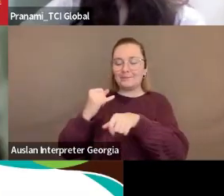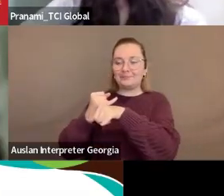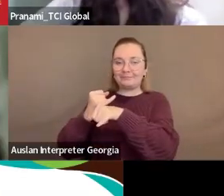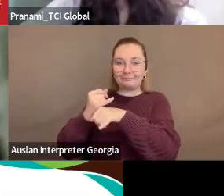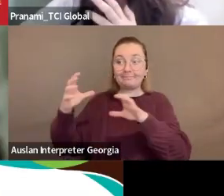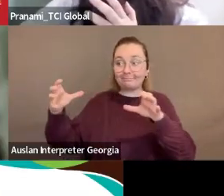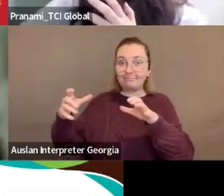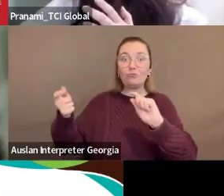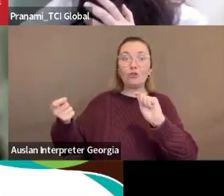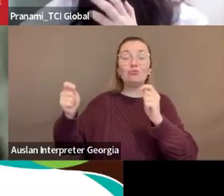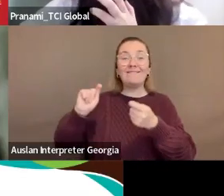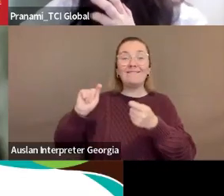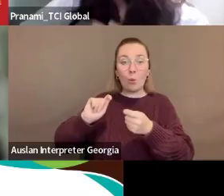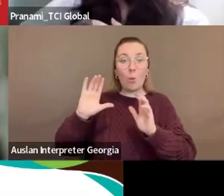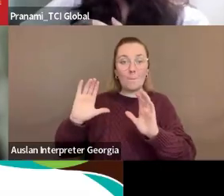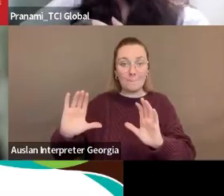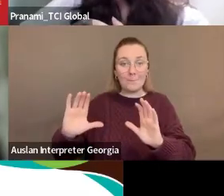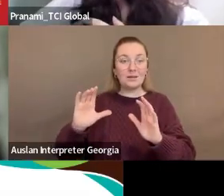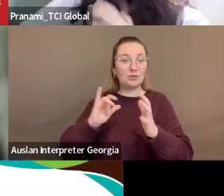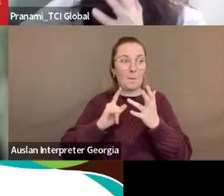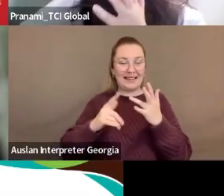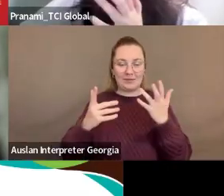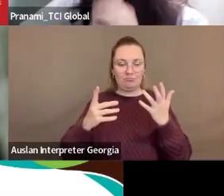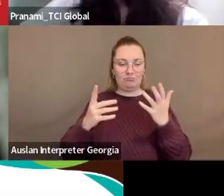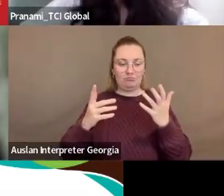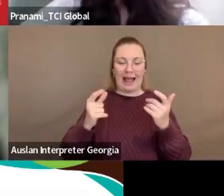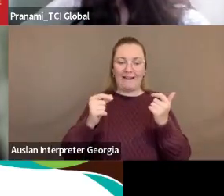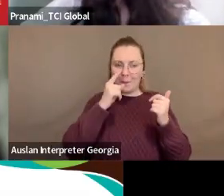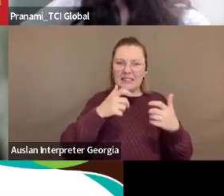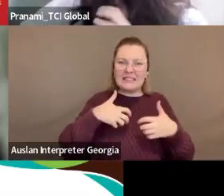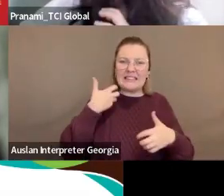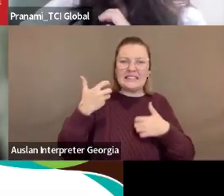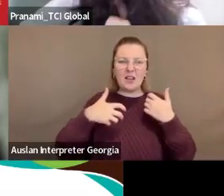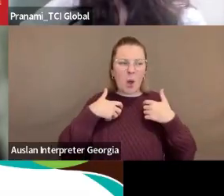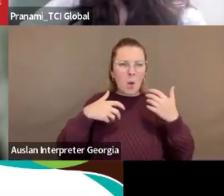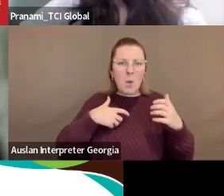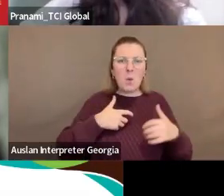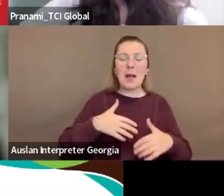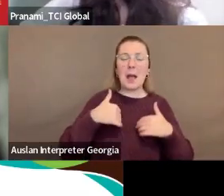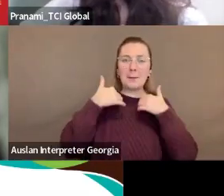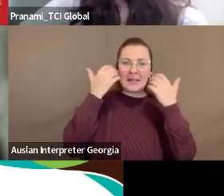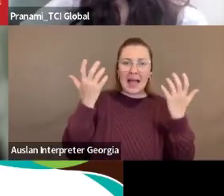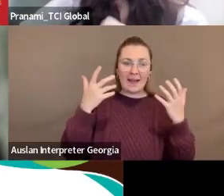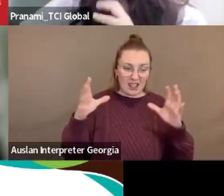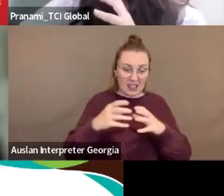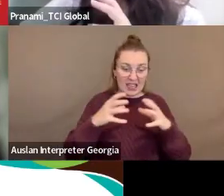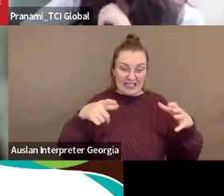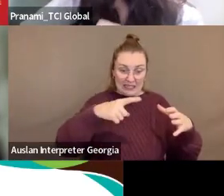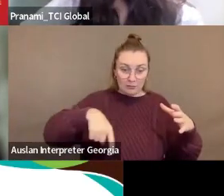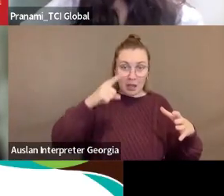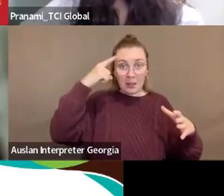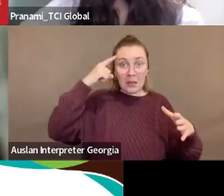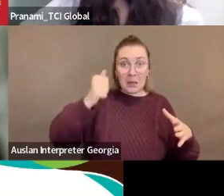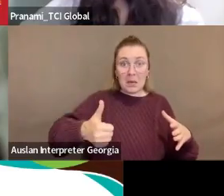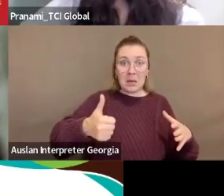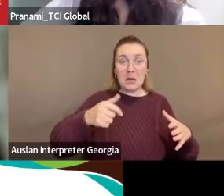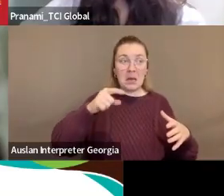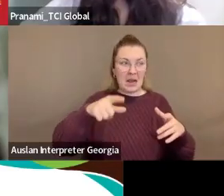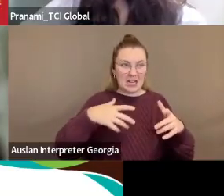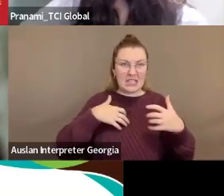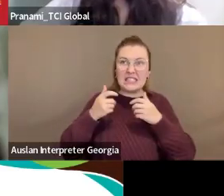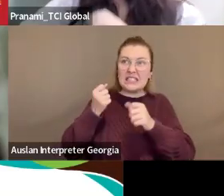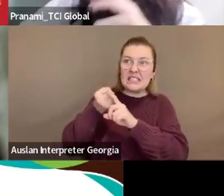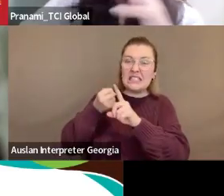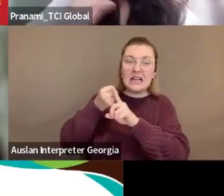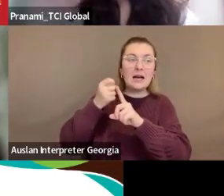the government or the state and people working in policy, they think what we need to do is we